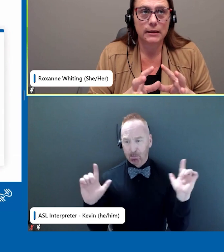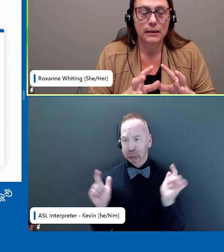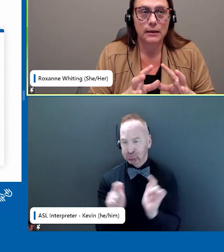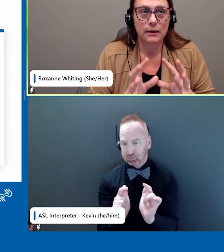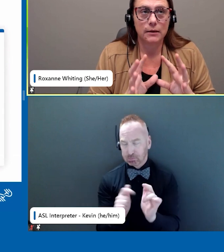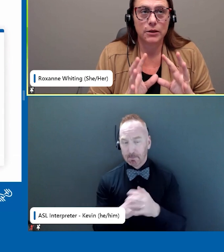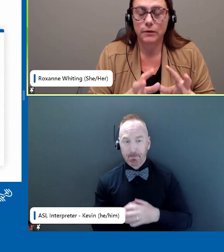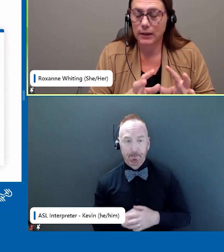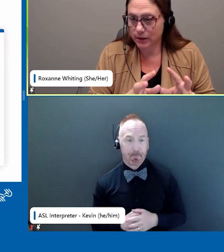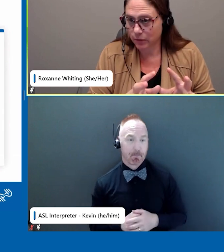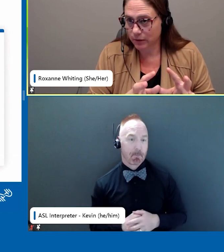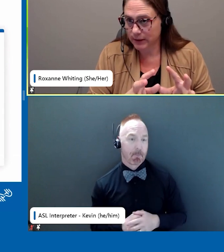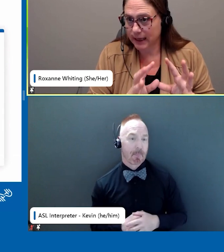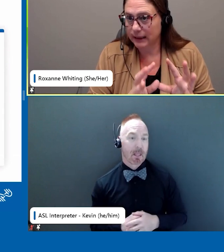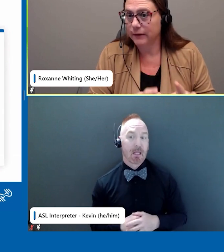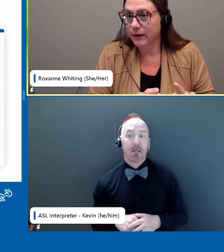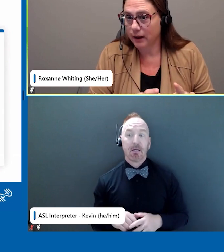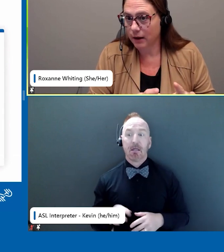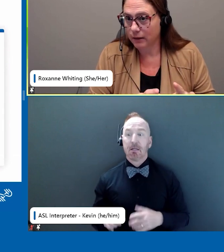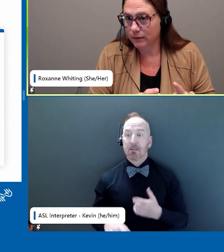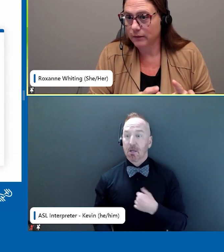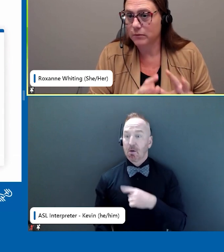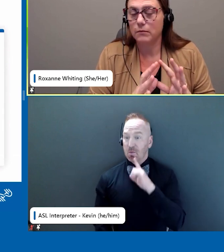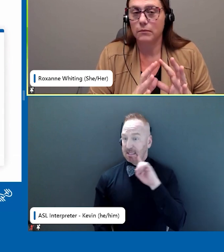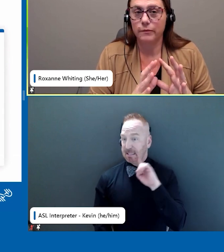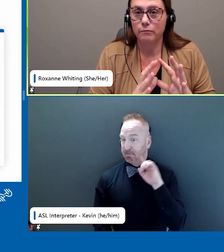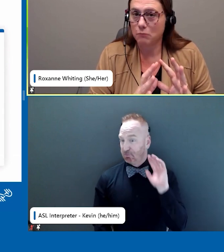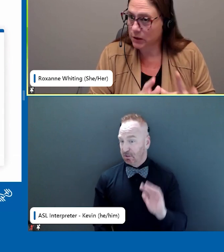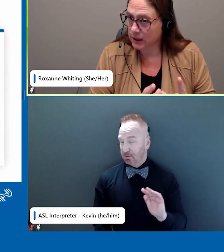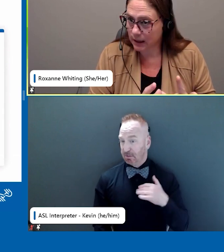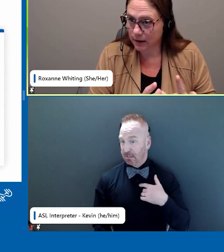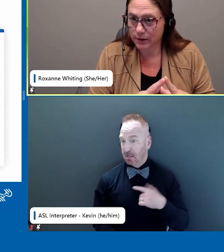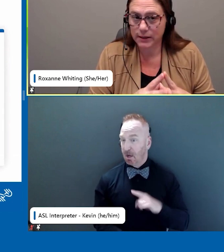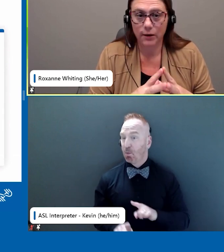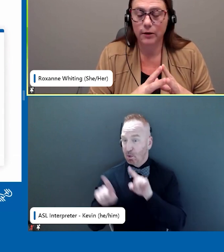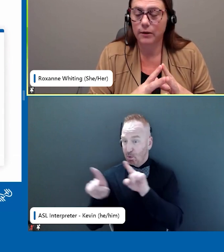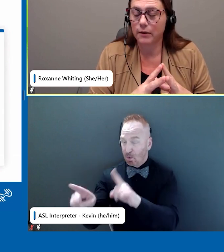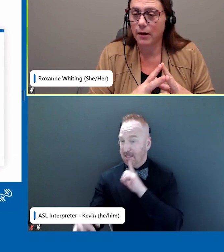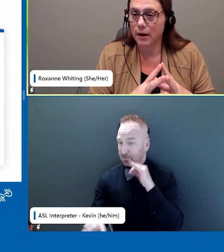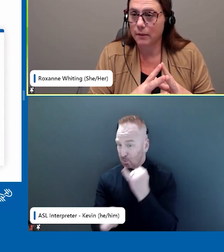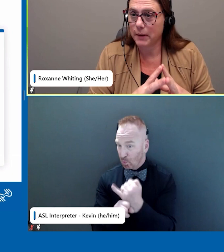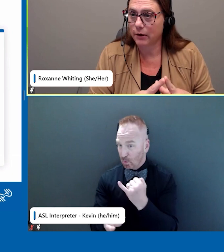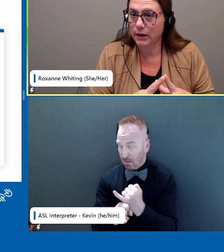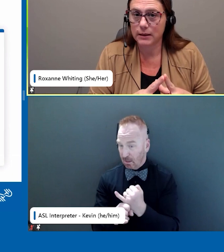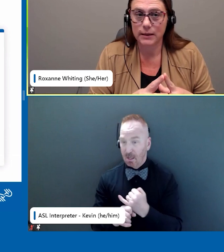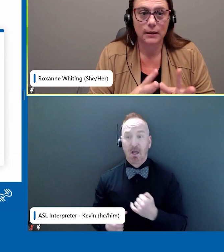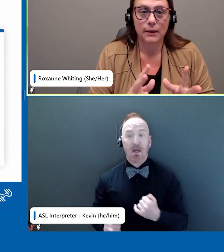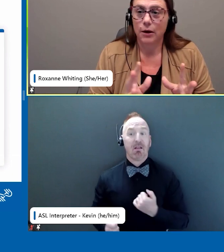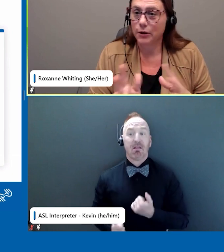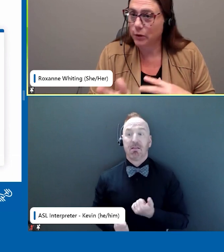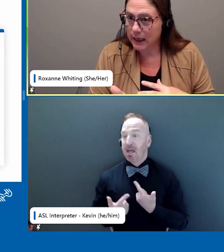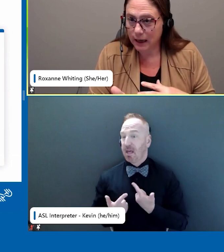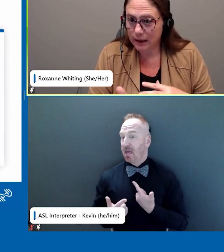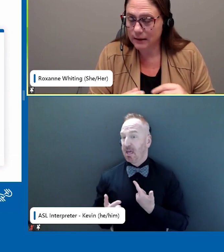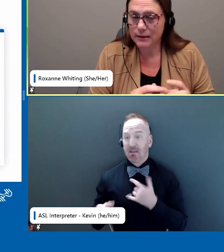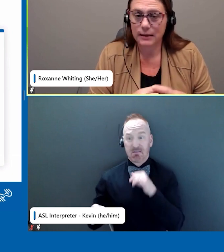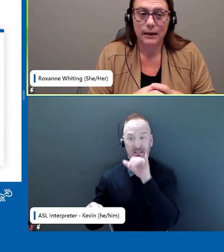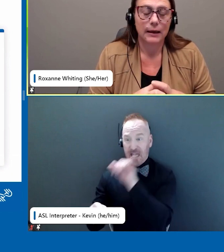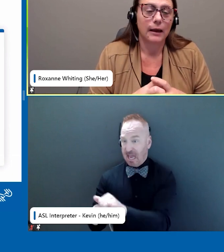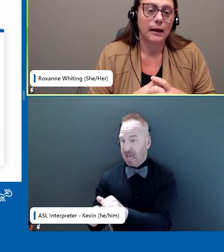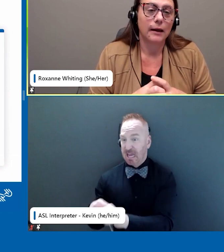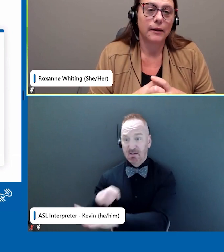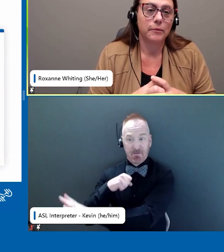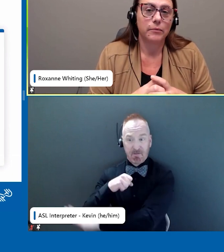were sent to these schools, they lived there most of the year, saw their parents on the